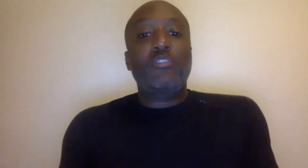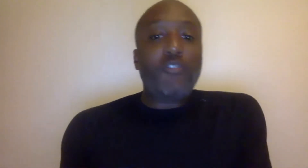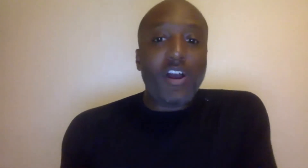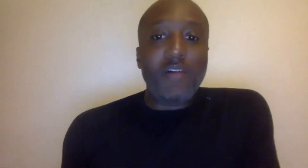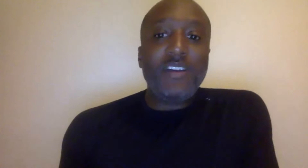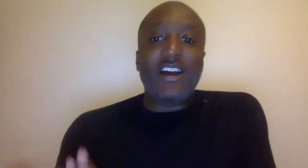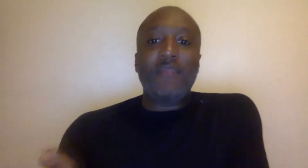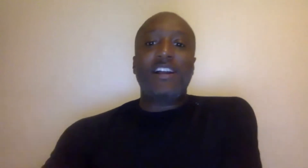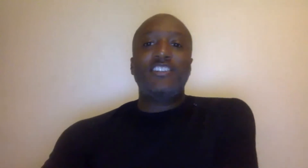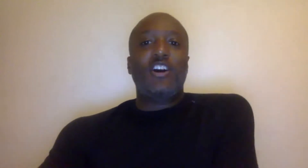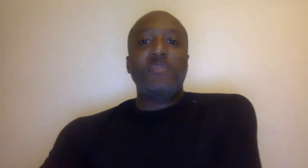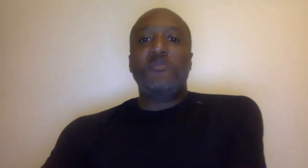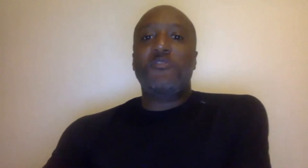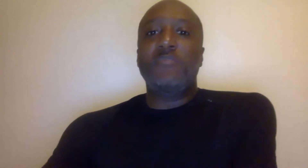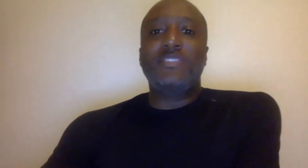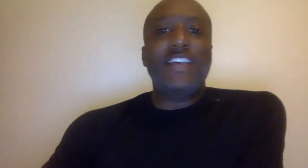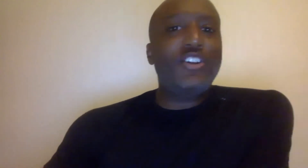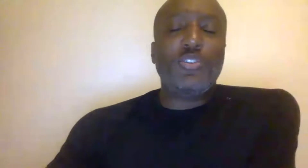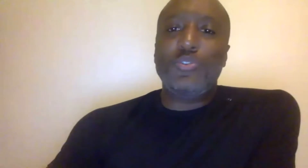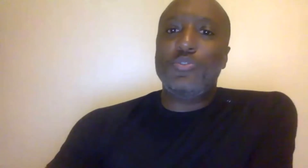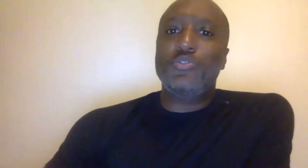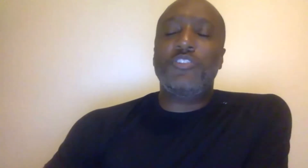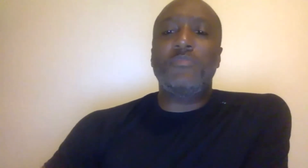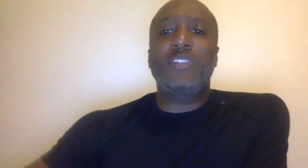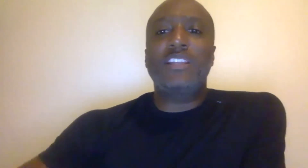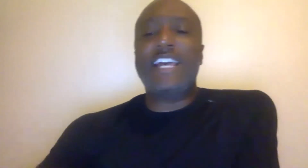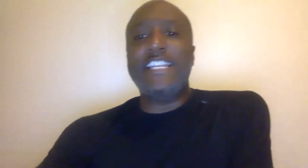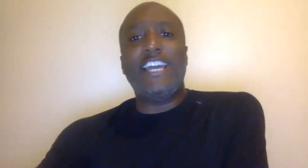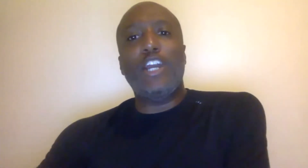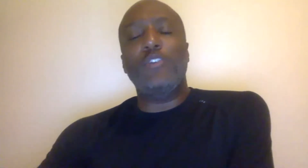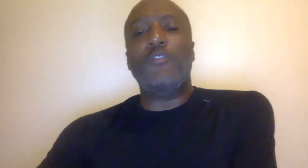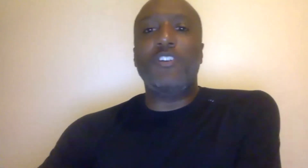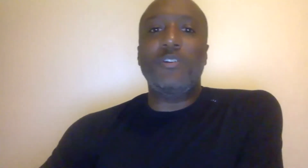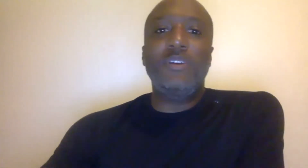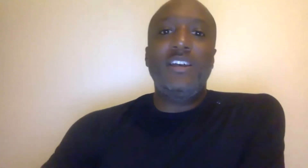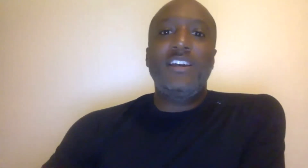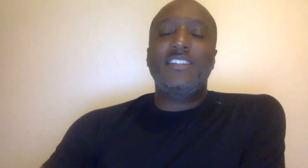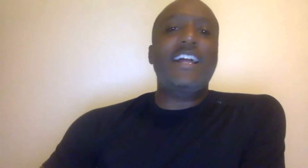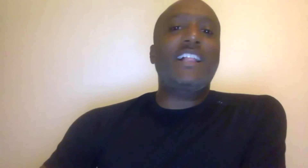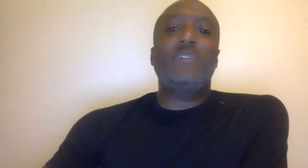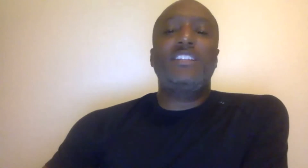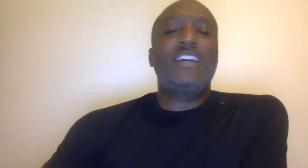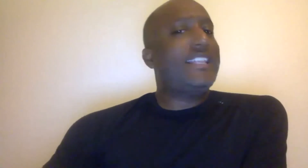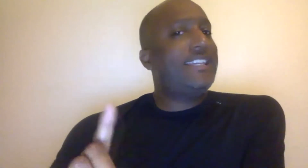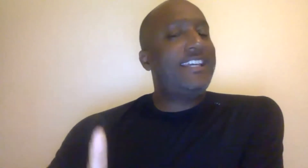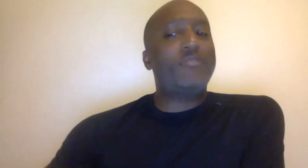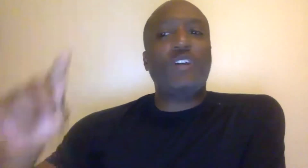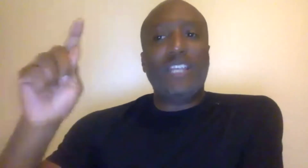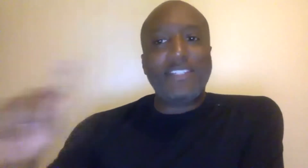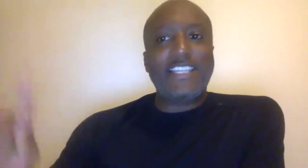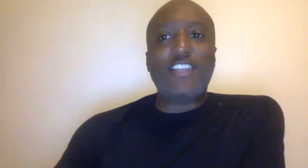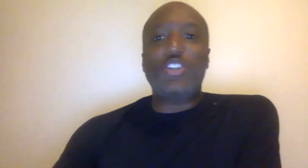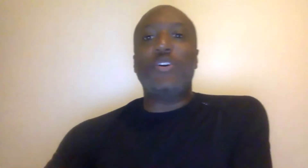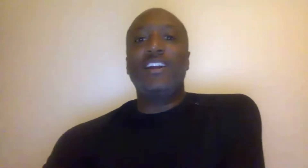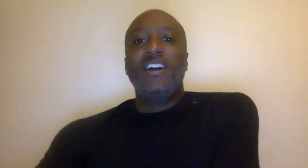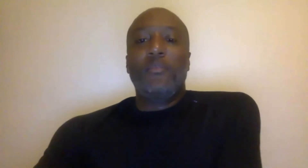to where you're from. I saw people from Santa Cruz, from San Diego, from San Clemente, I think. I was trying to keep